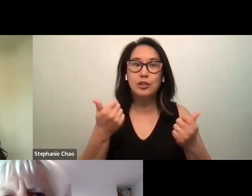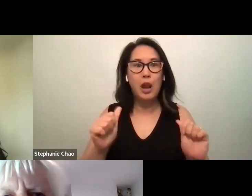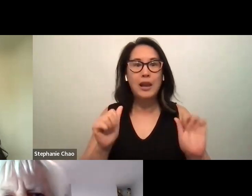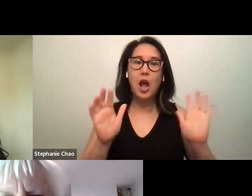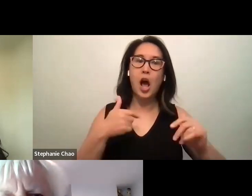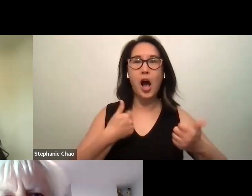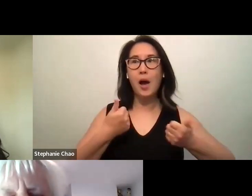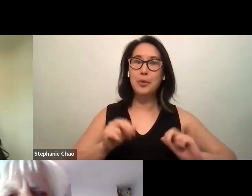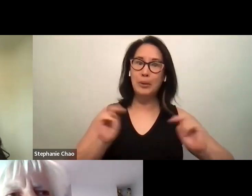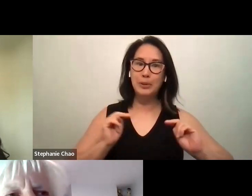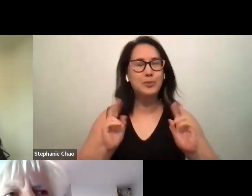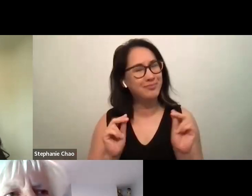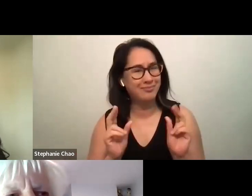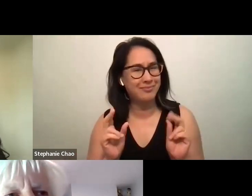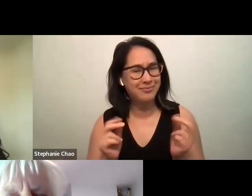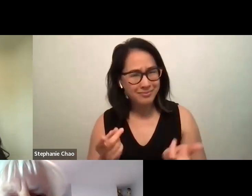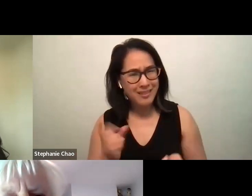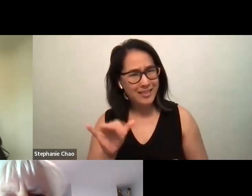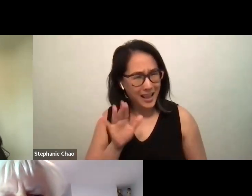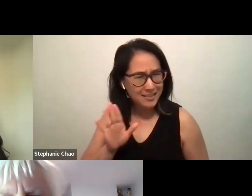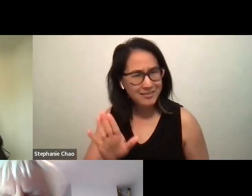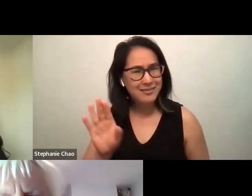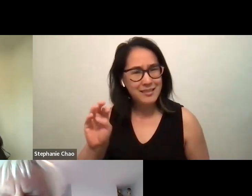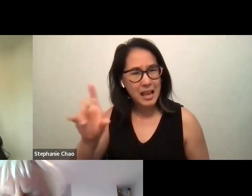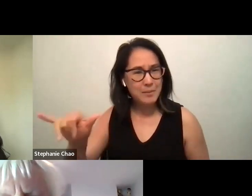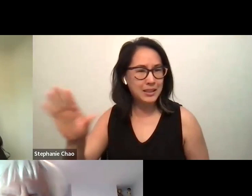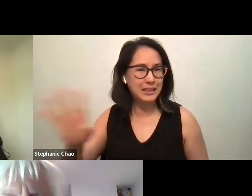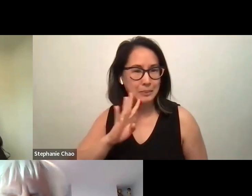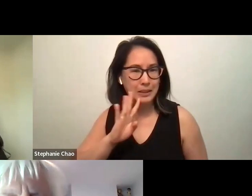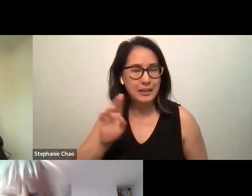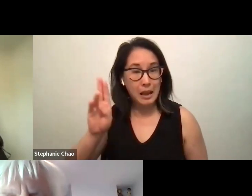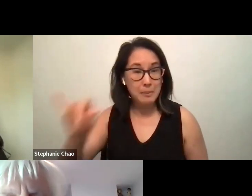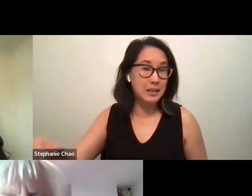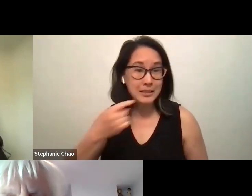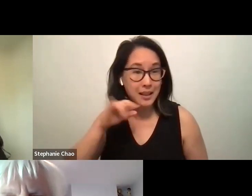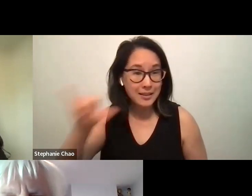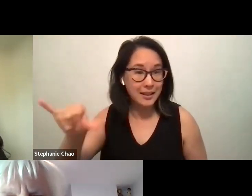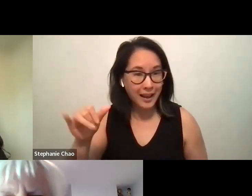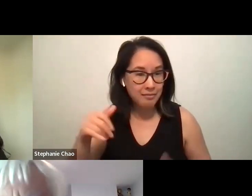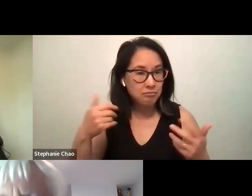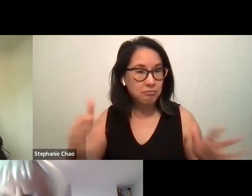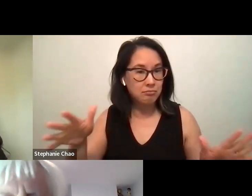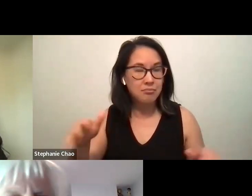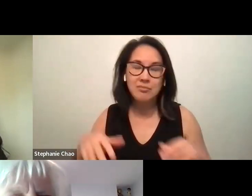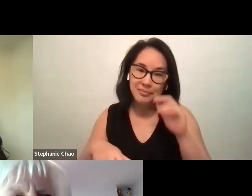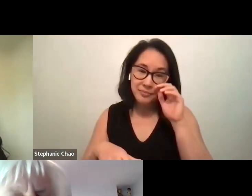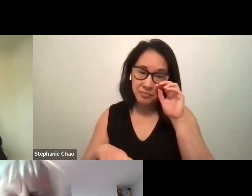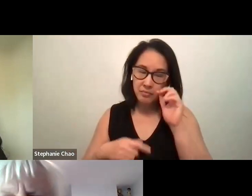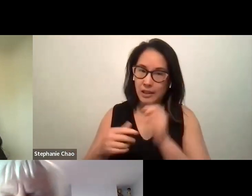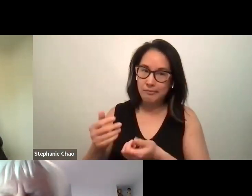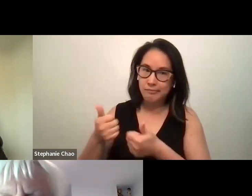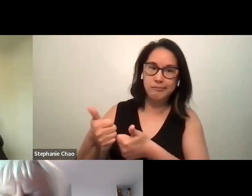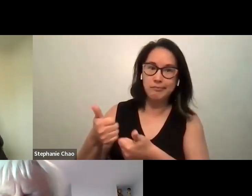neutrality. It's like, okay, this is Emily speaking, and Emily says this. And I say, yeah,